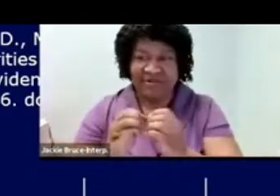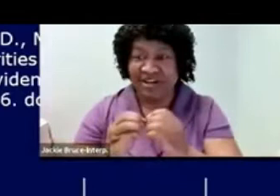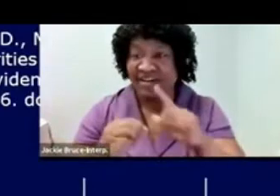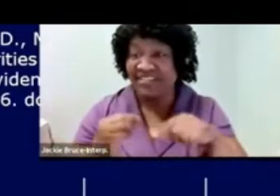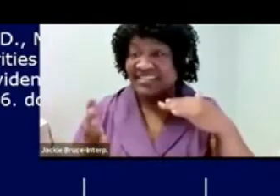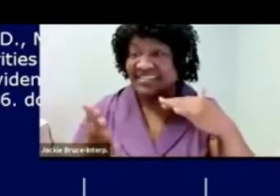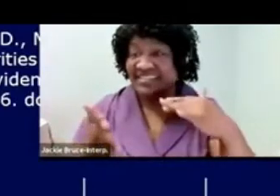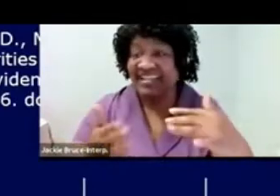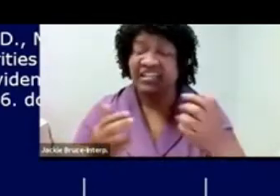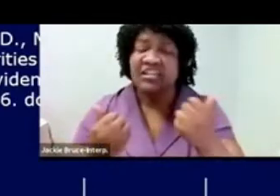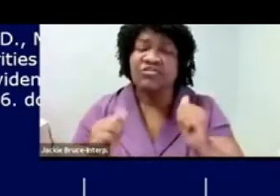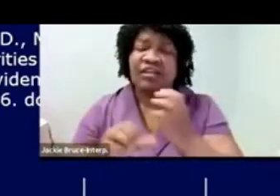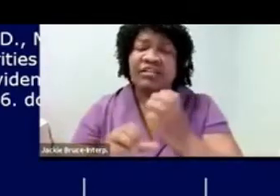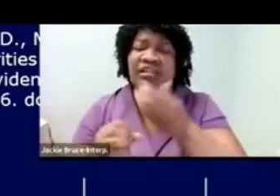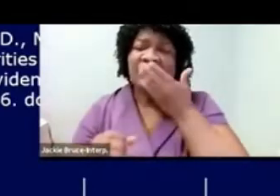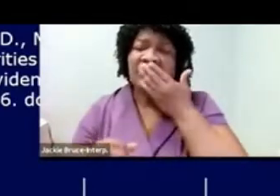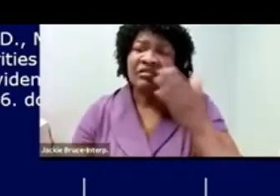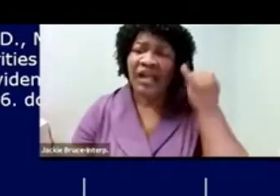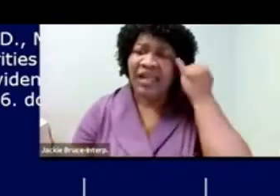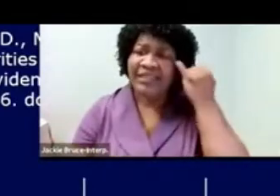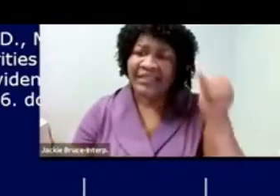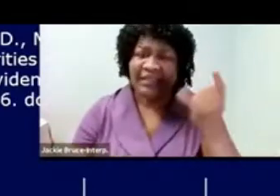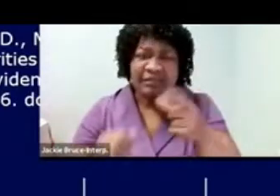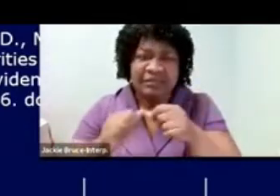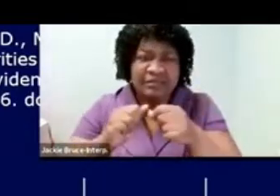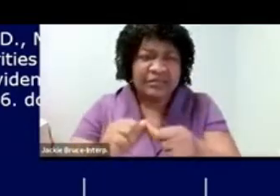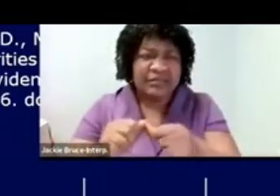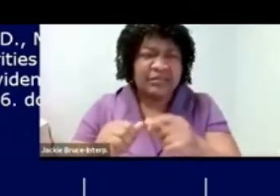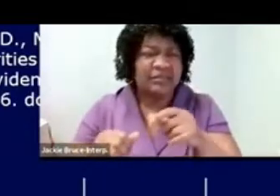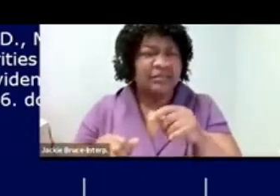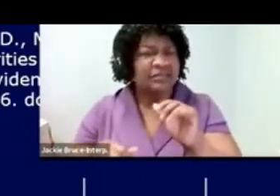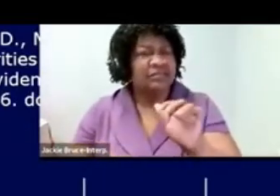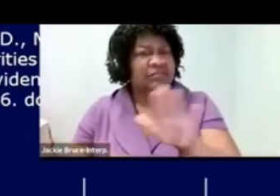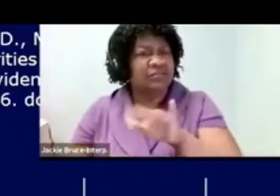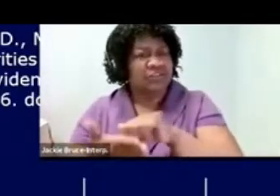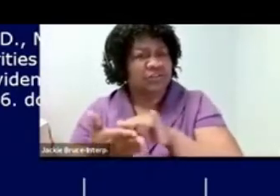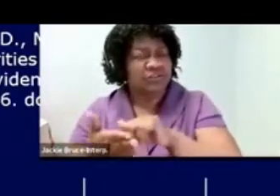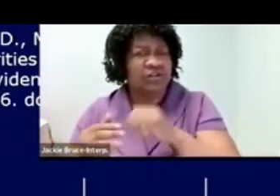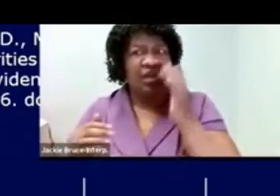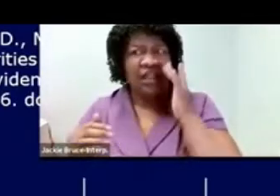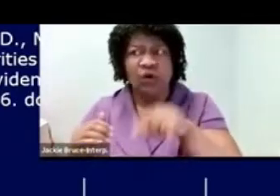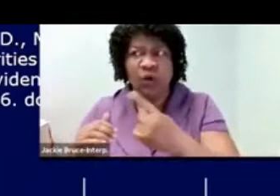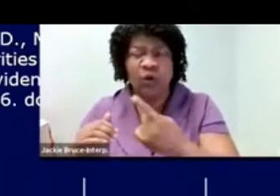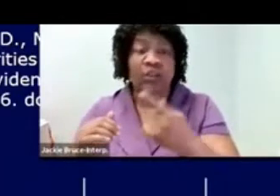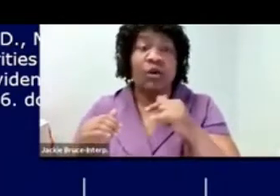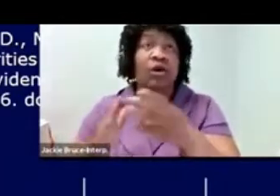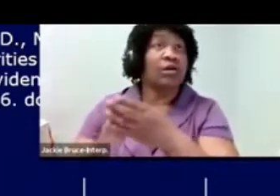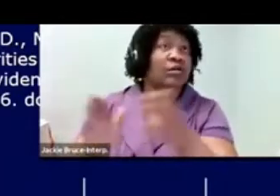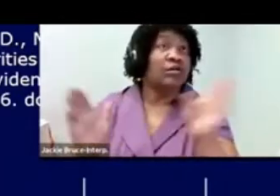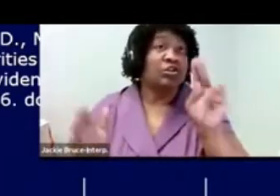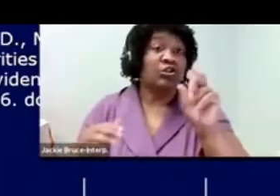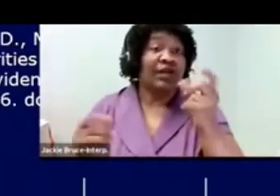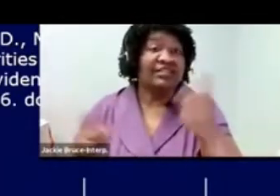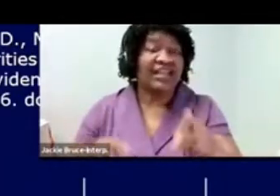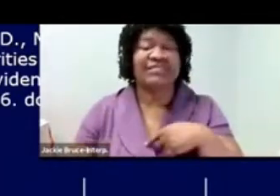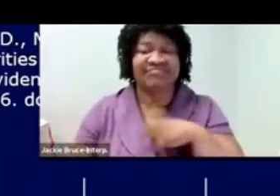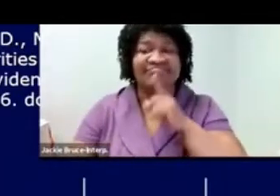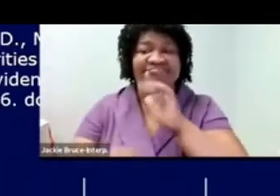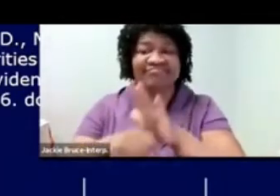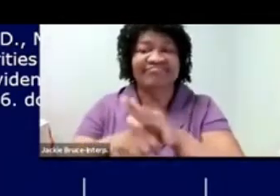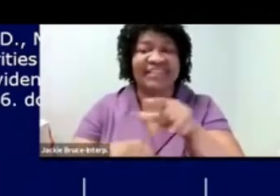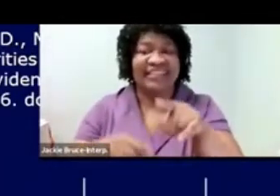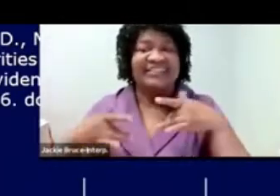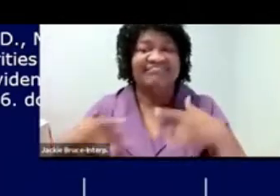And trying to get an idea of, was this consistent? Was this just New York and California, or were we seeing this across the US? And we did confirm that this was a